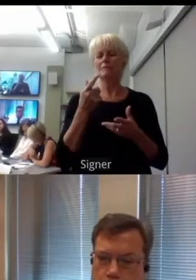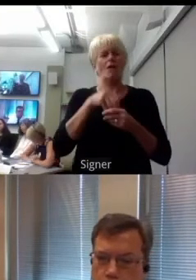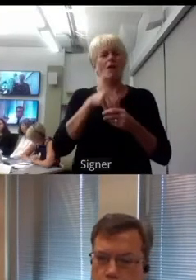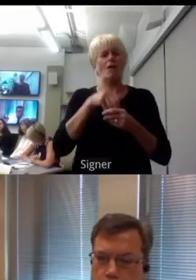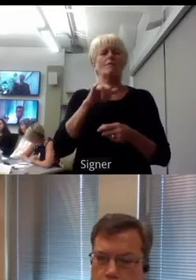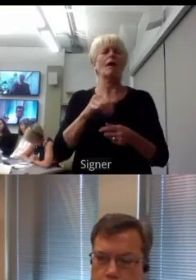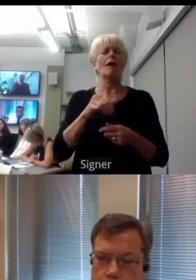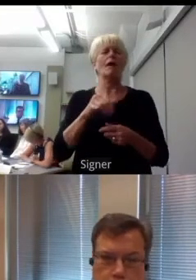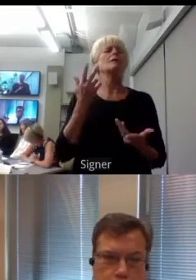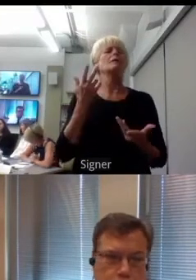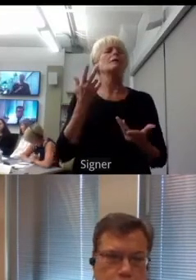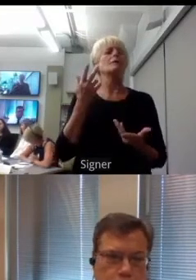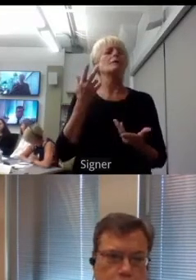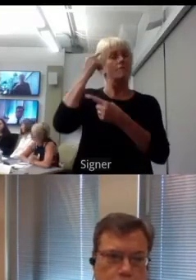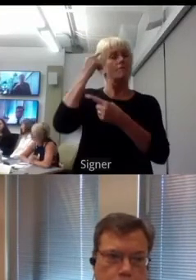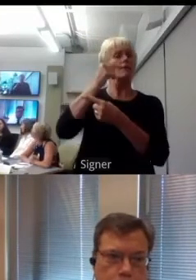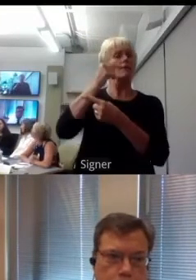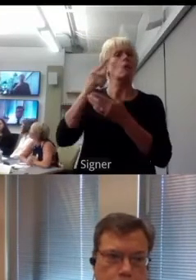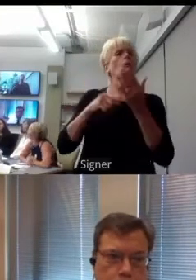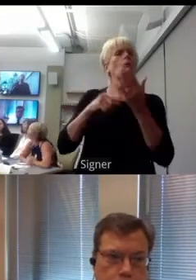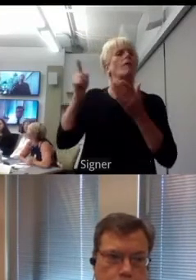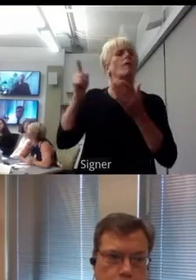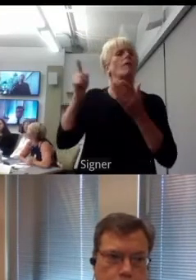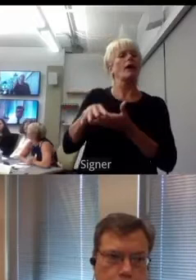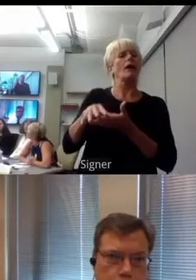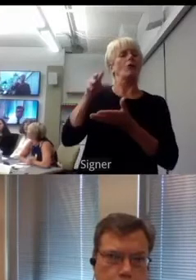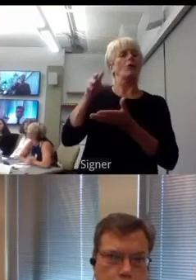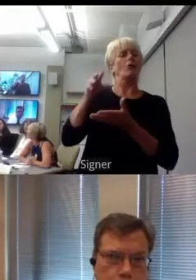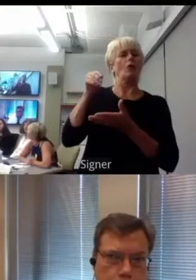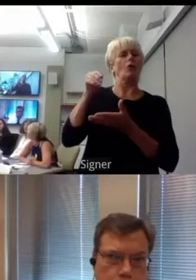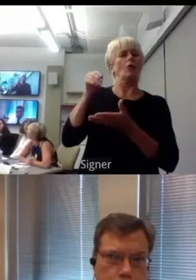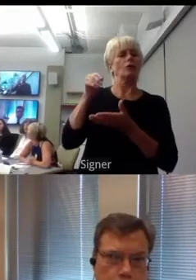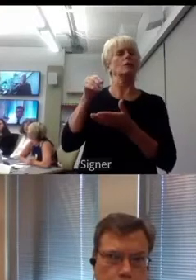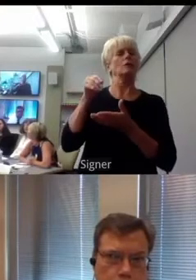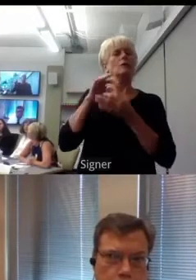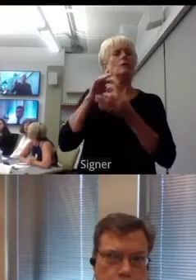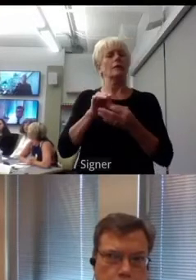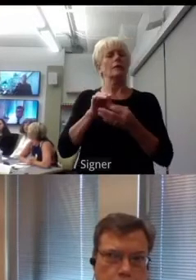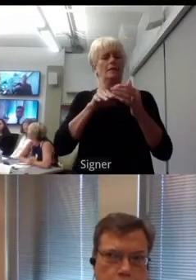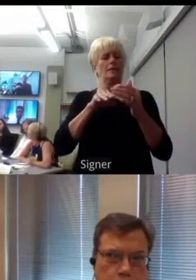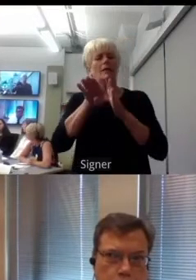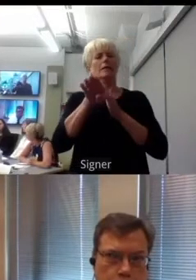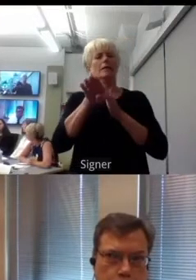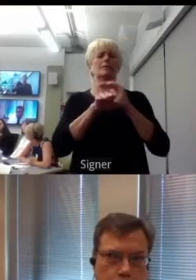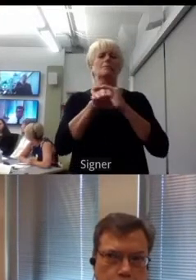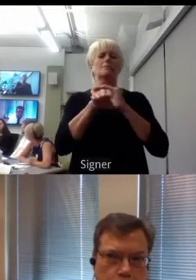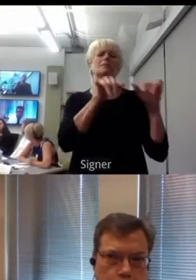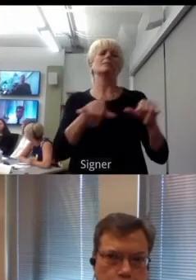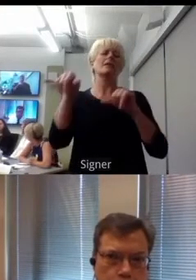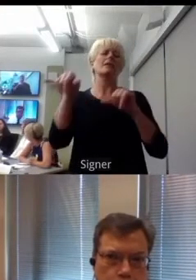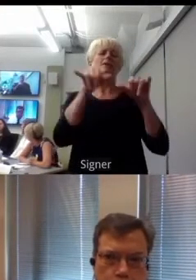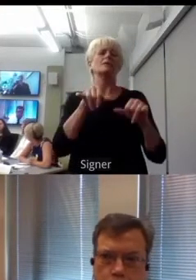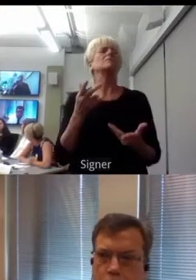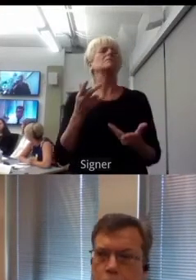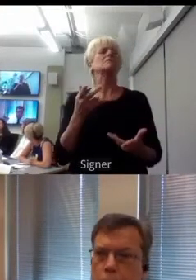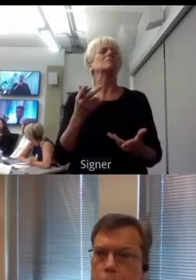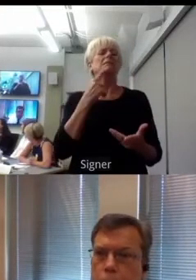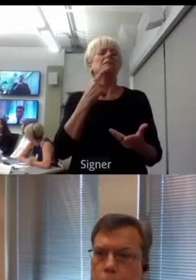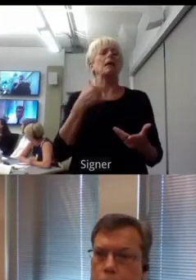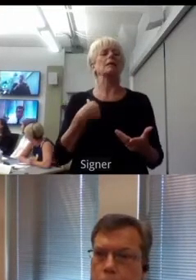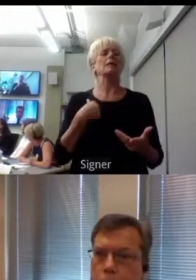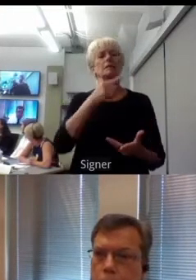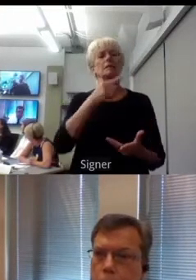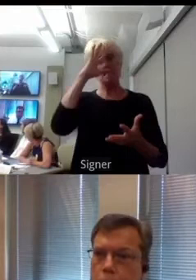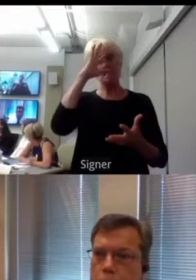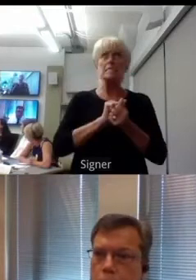experience of developing these accessibility standards. What kind of challenges or problems did you face either within government